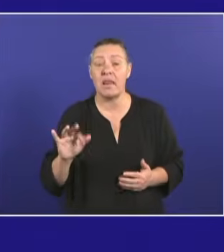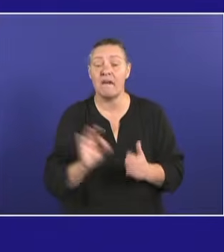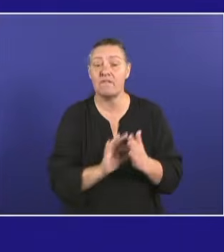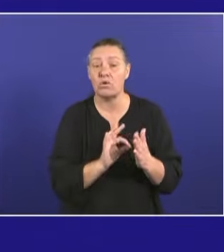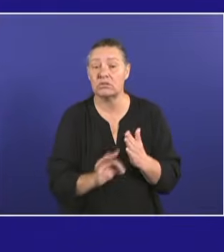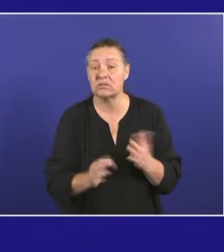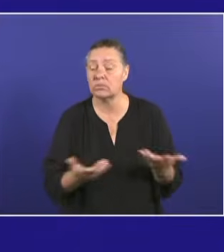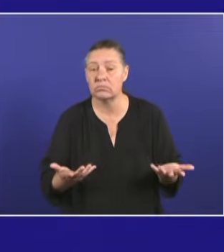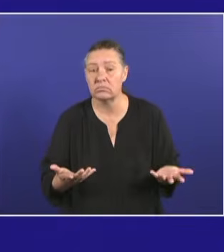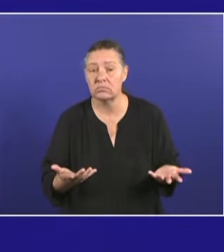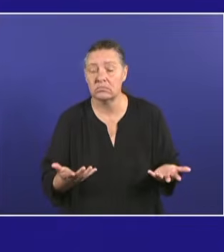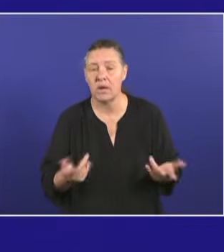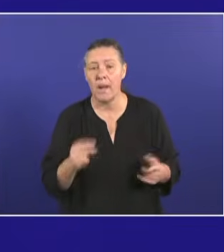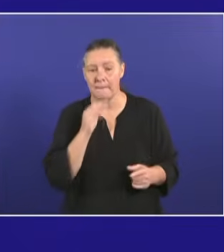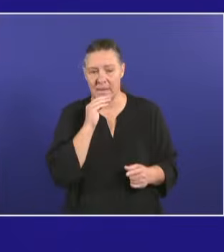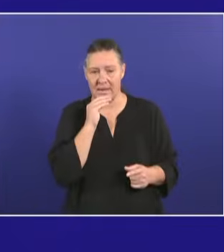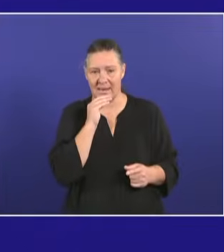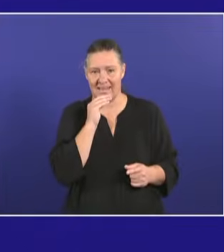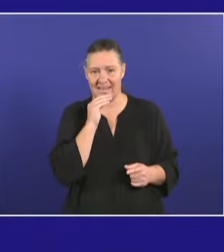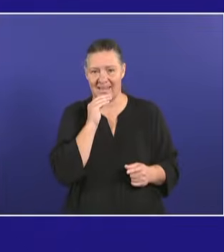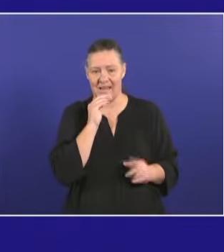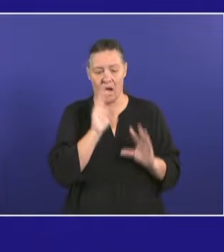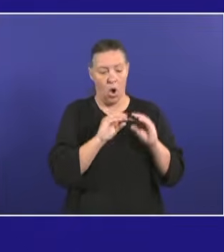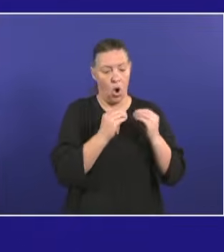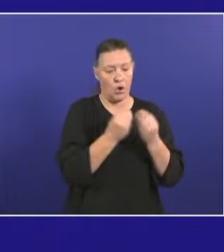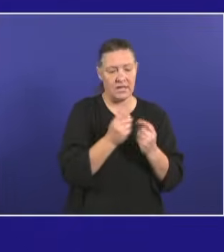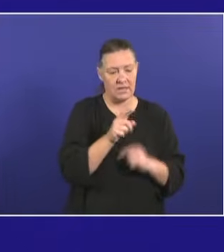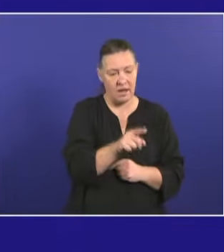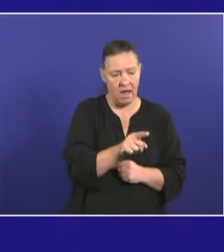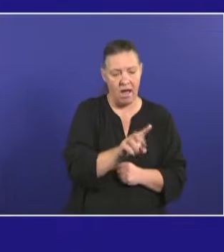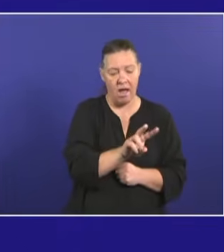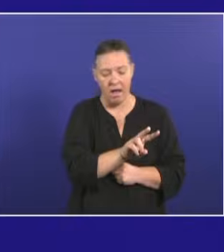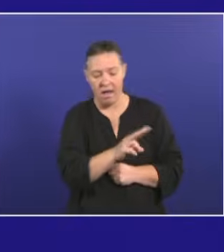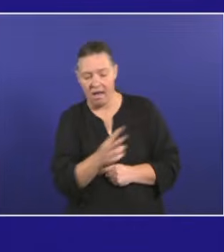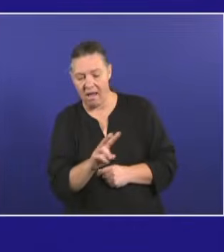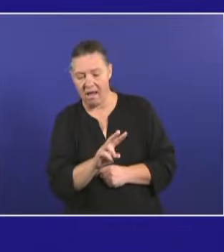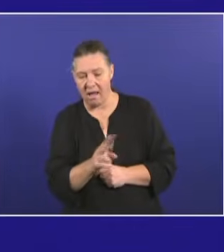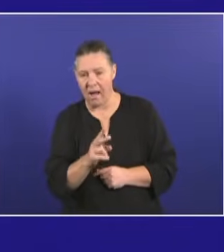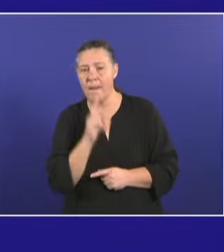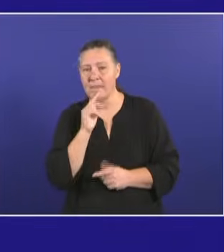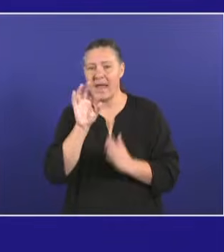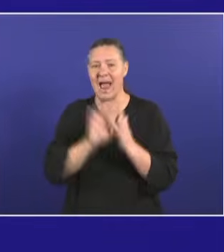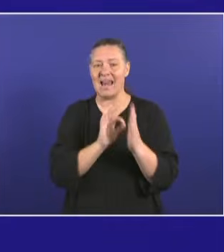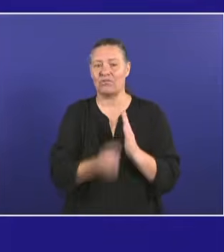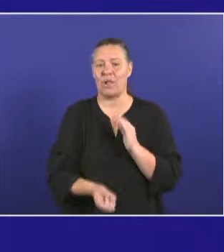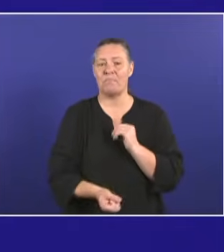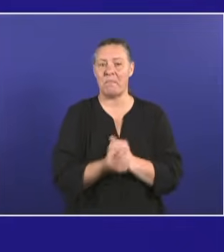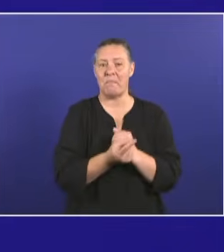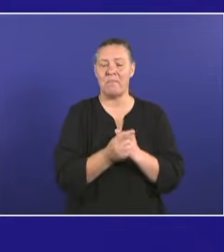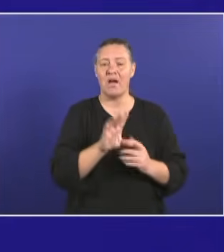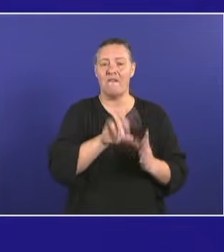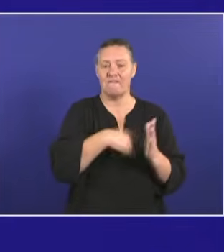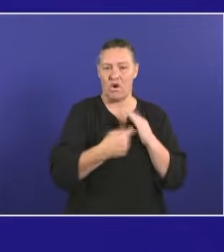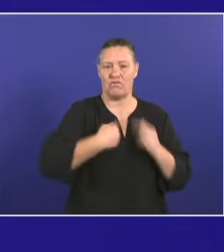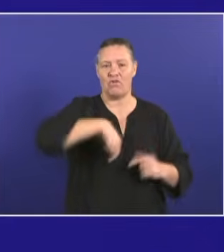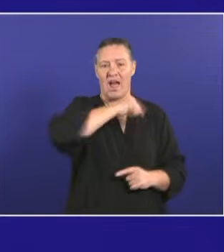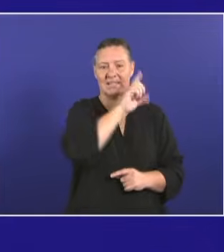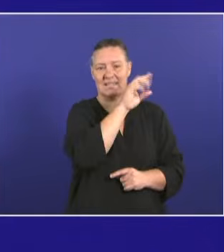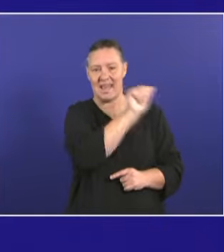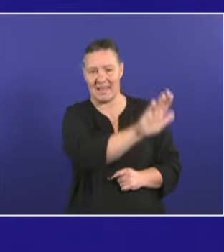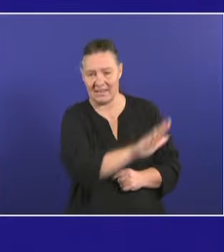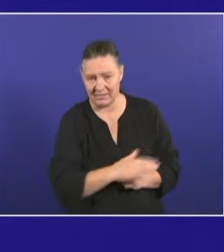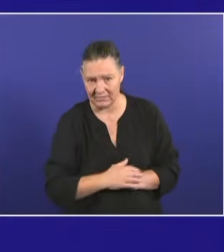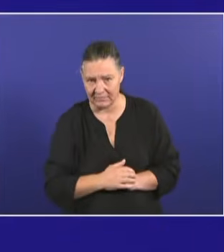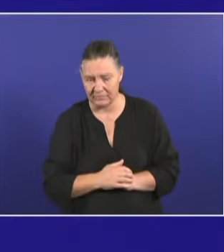what that shows is our ground organization is converting support into electoral outcomes. And the thing I'm most proud